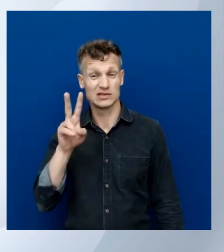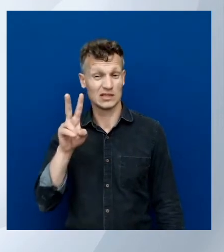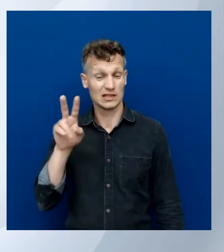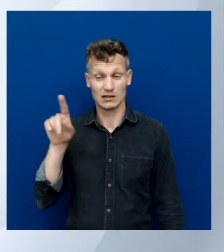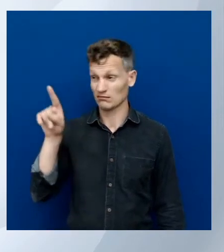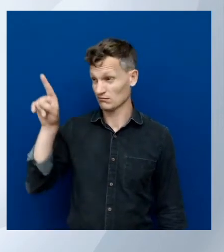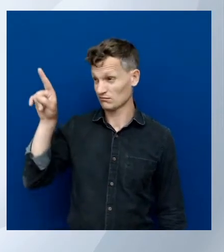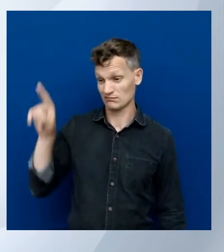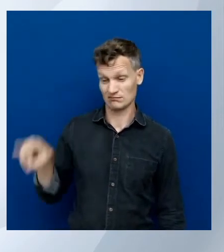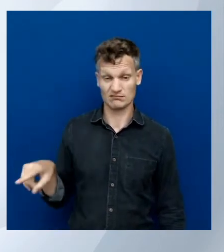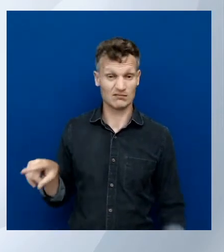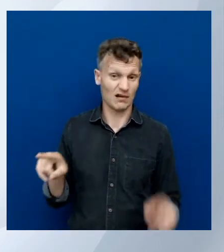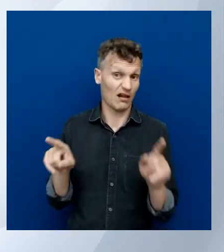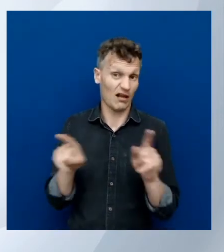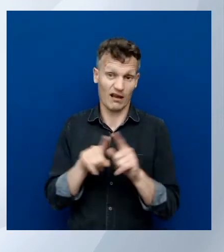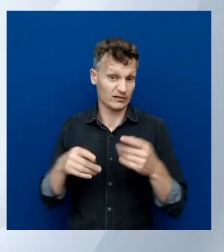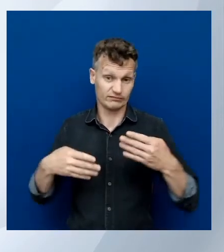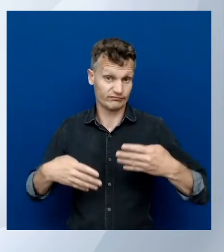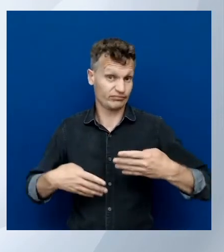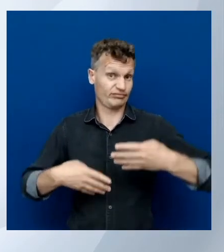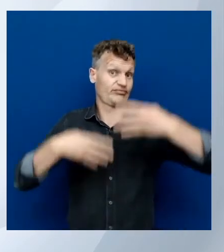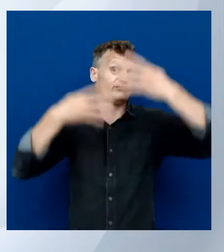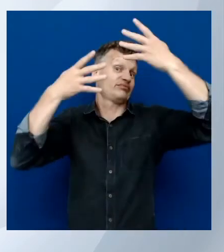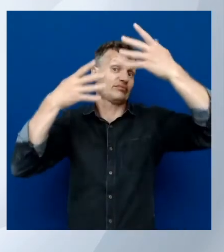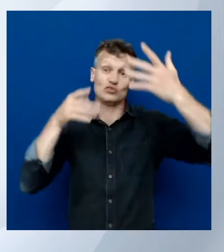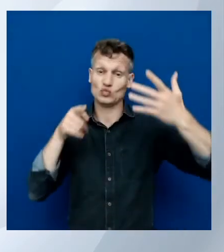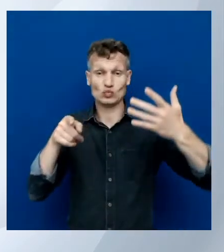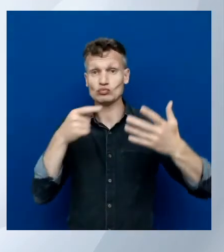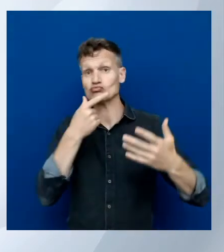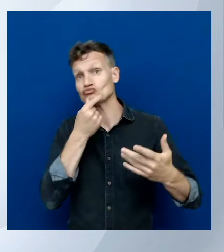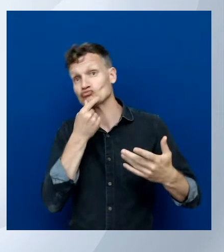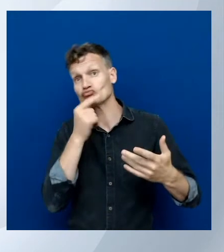options that you can choose from.